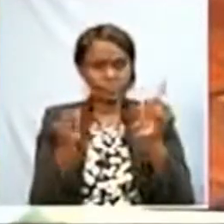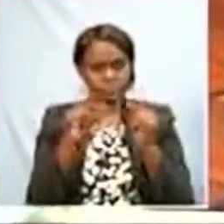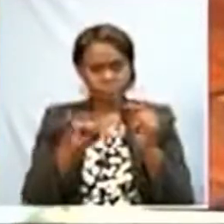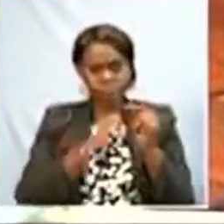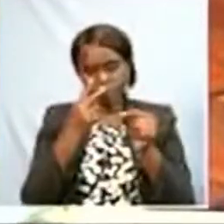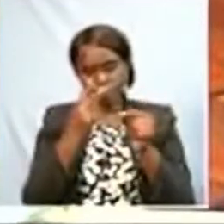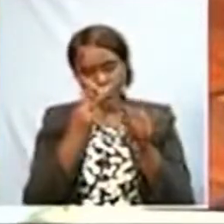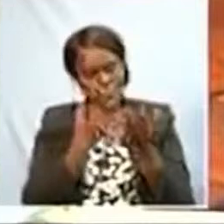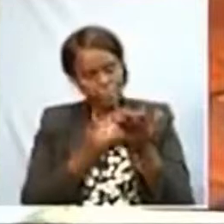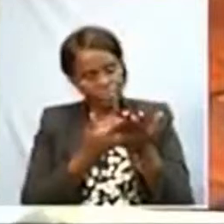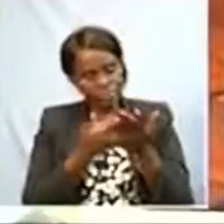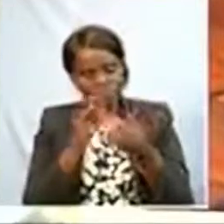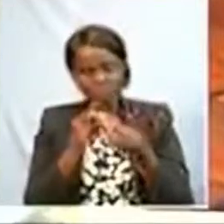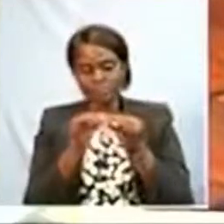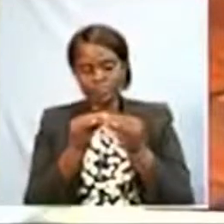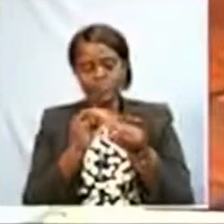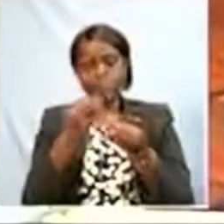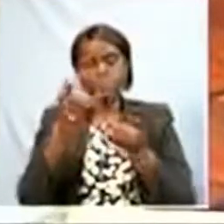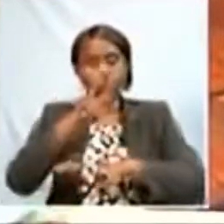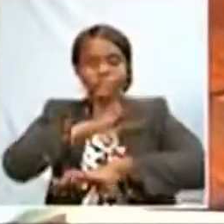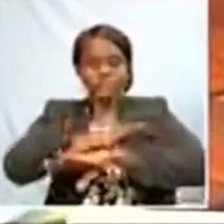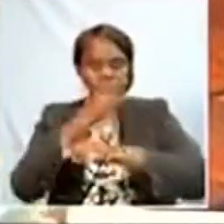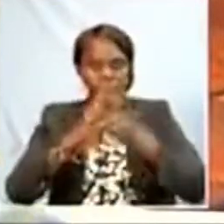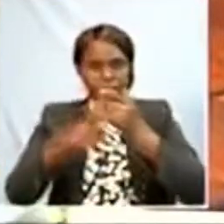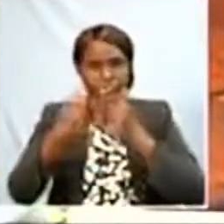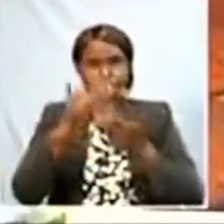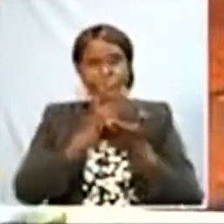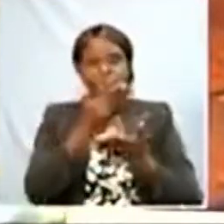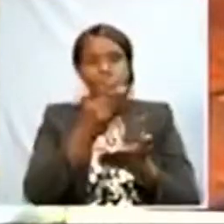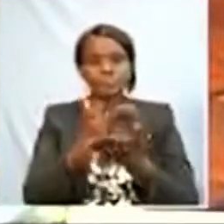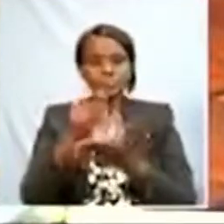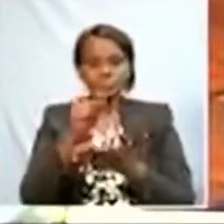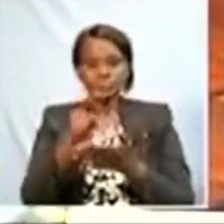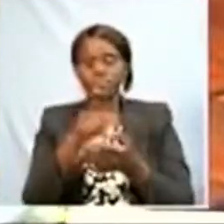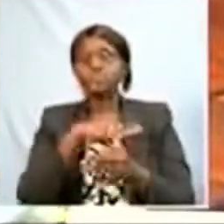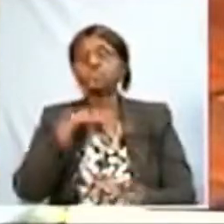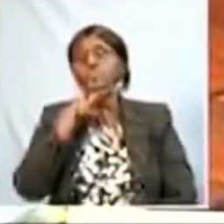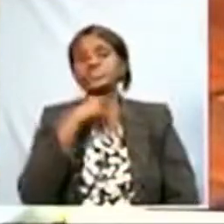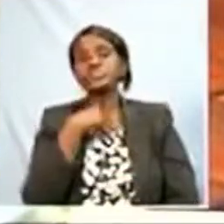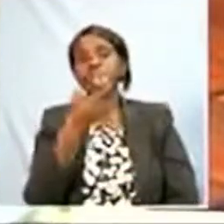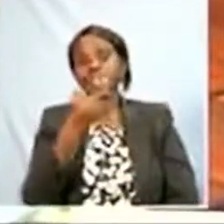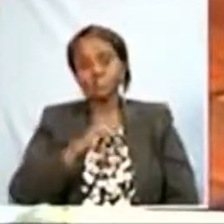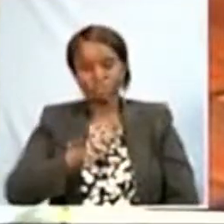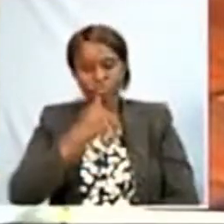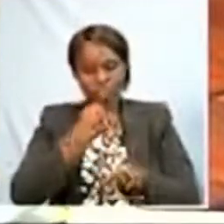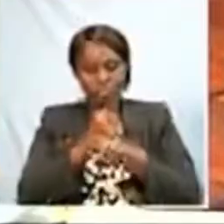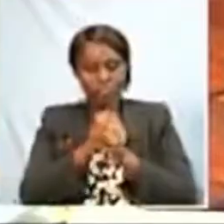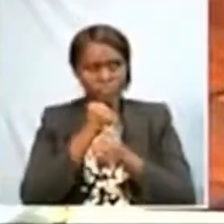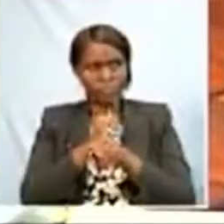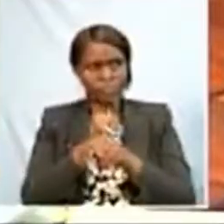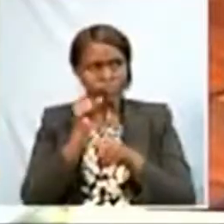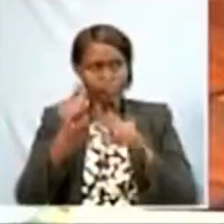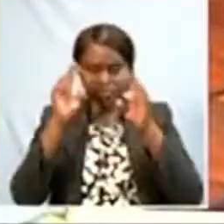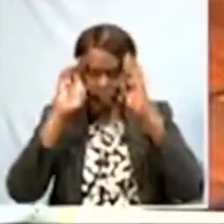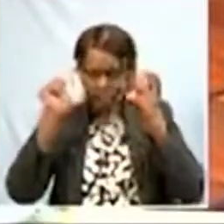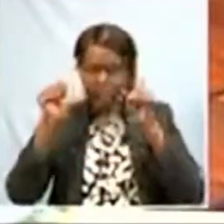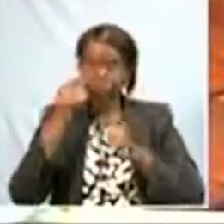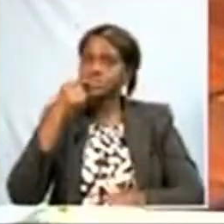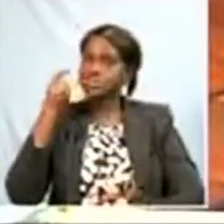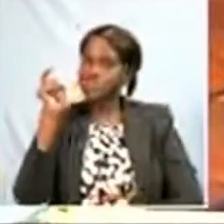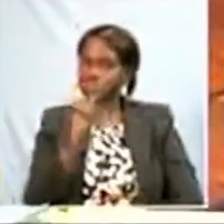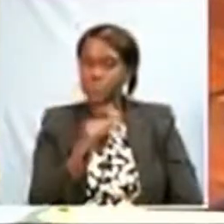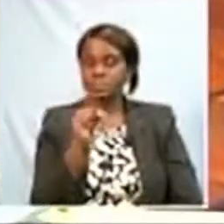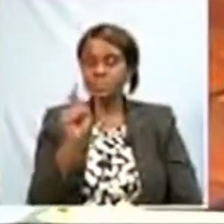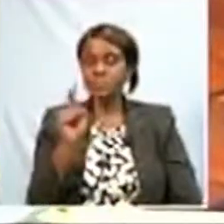looked at the number of desks that were procured, they were adequate. So we met that presidential directive